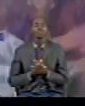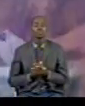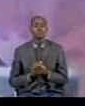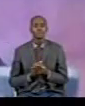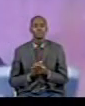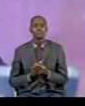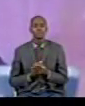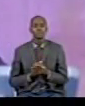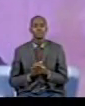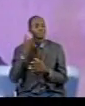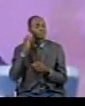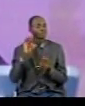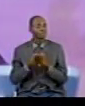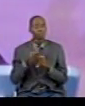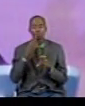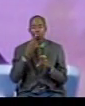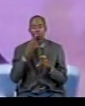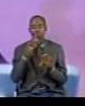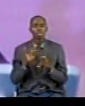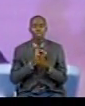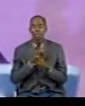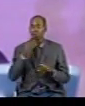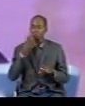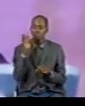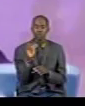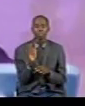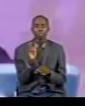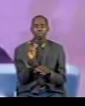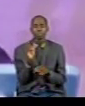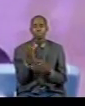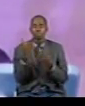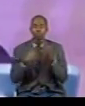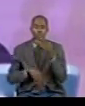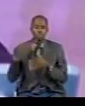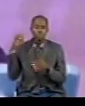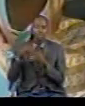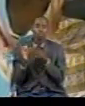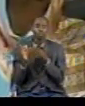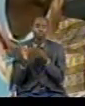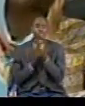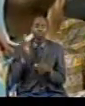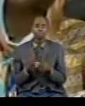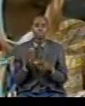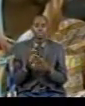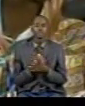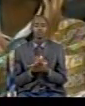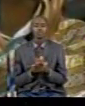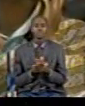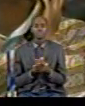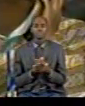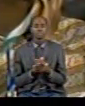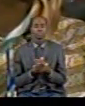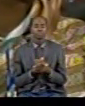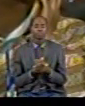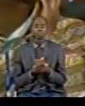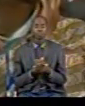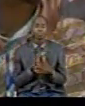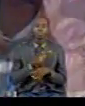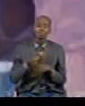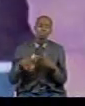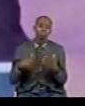Deafness, dumbness, I command, come out in Jesus' name. Amen. All that